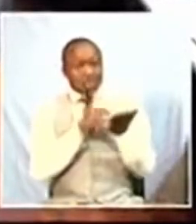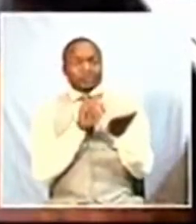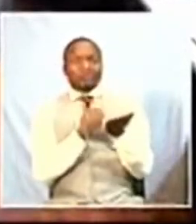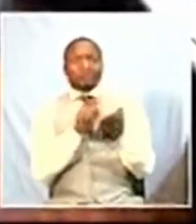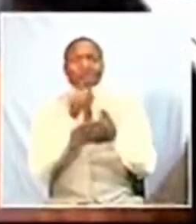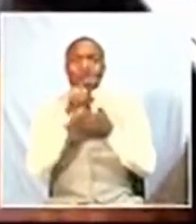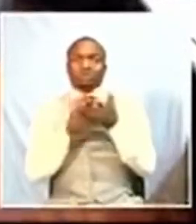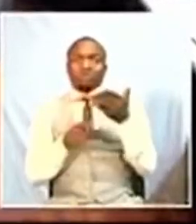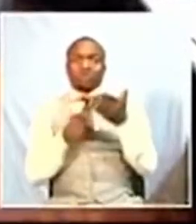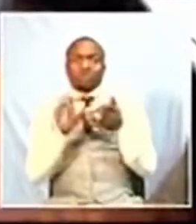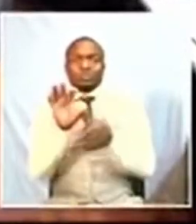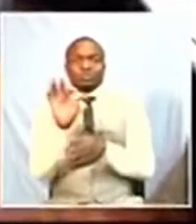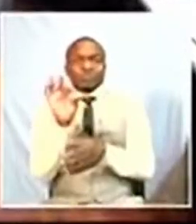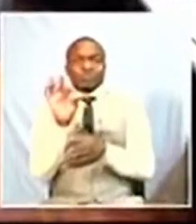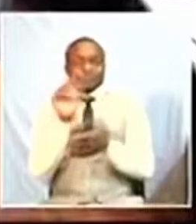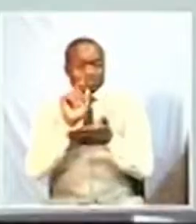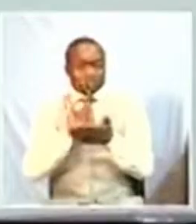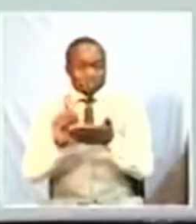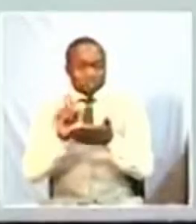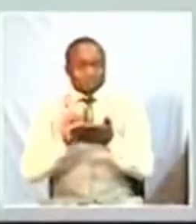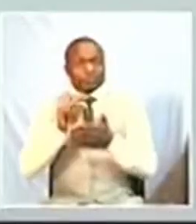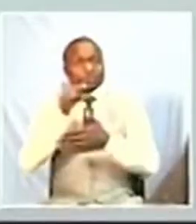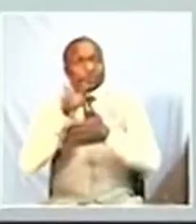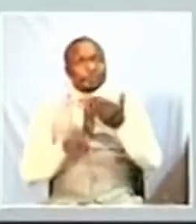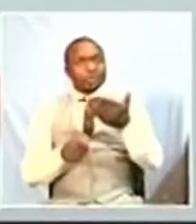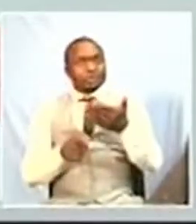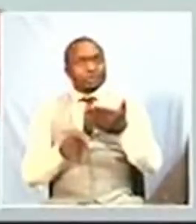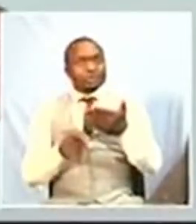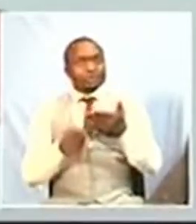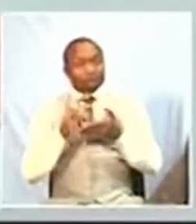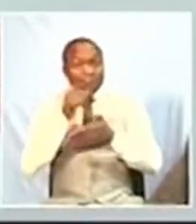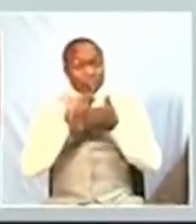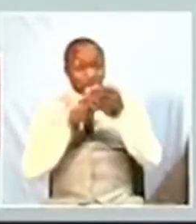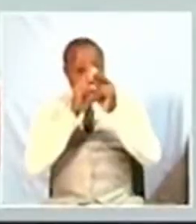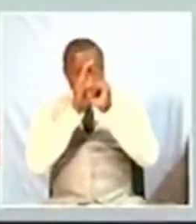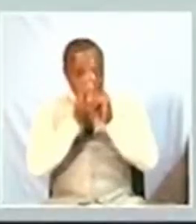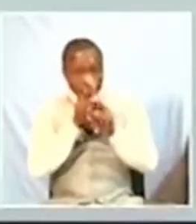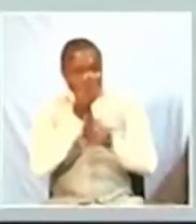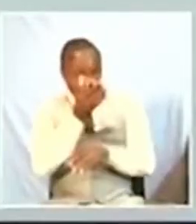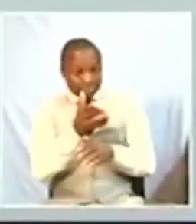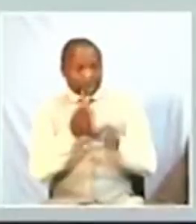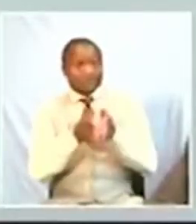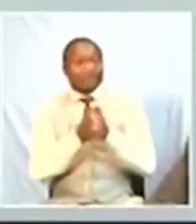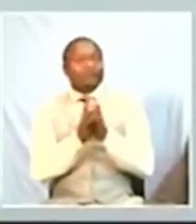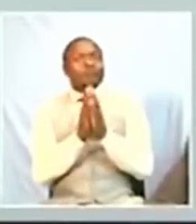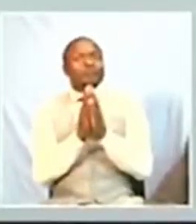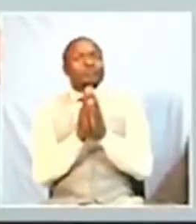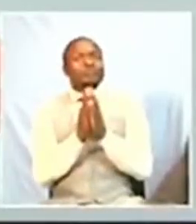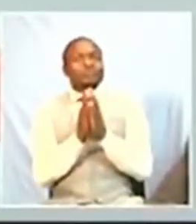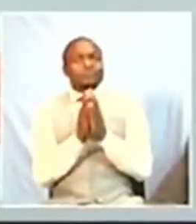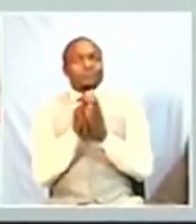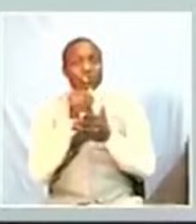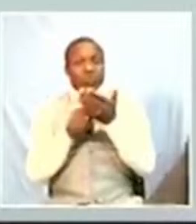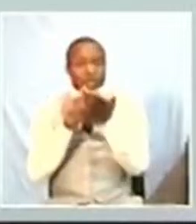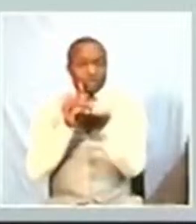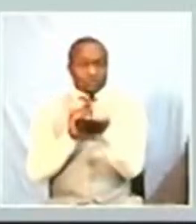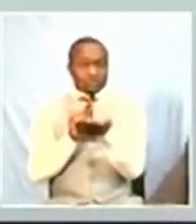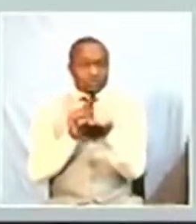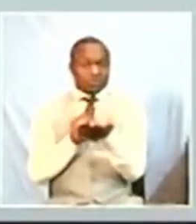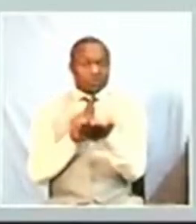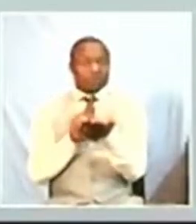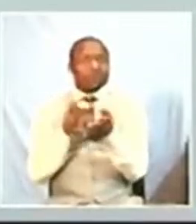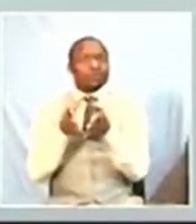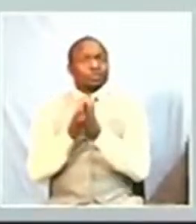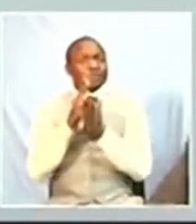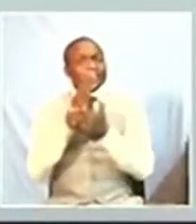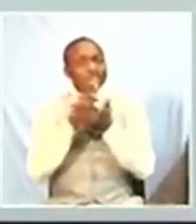what are we going to pick to write there? That's what Honorable Mutero is asking. Because what Dr. Mwanza asked,